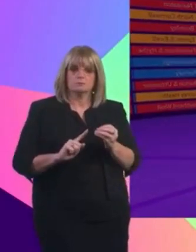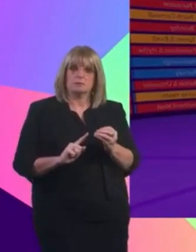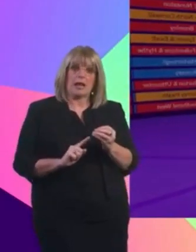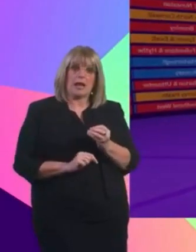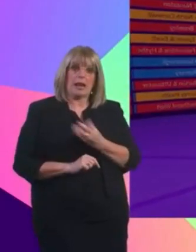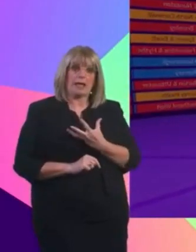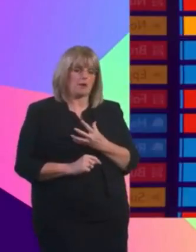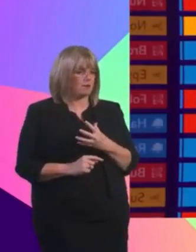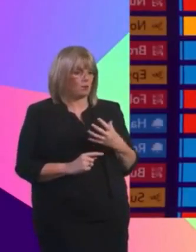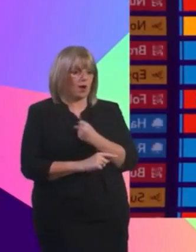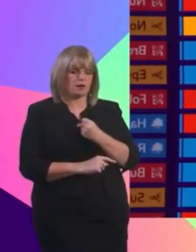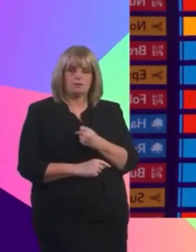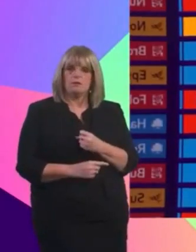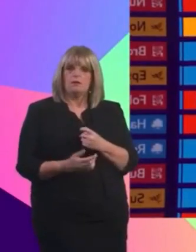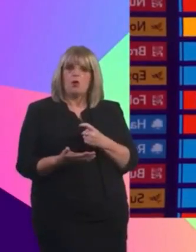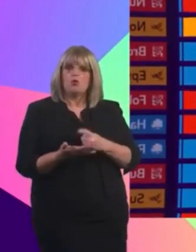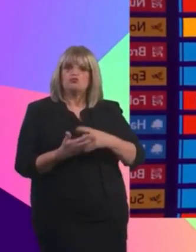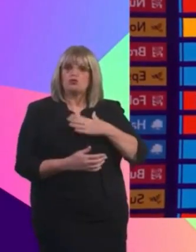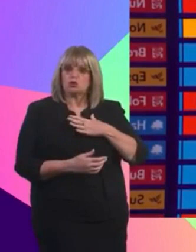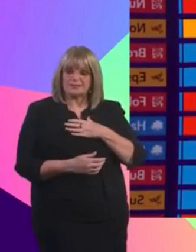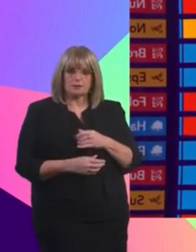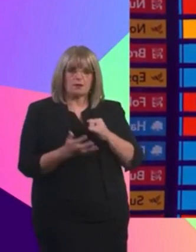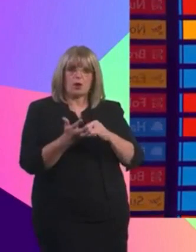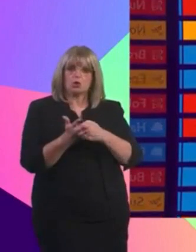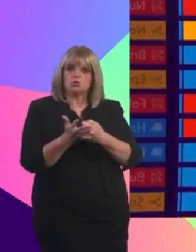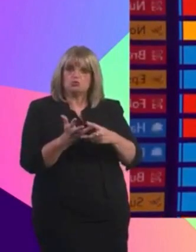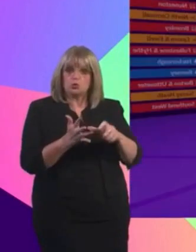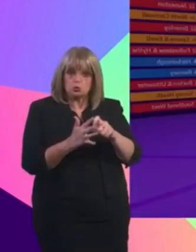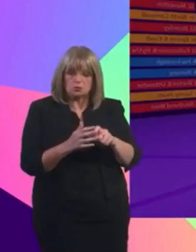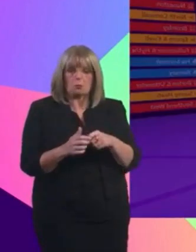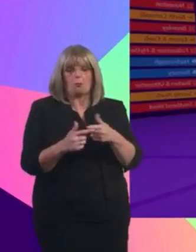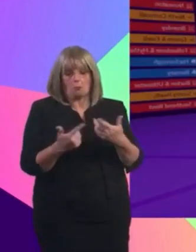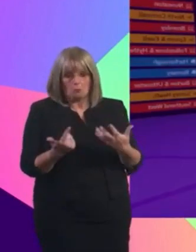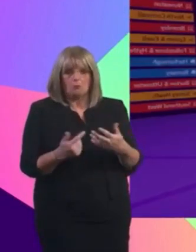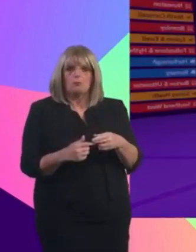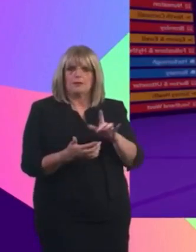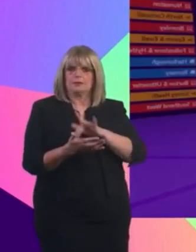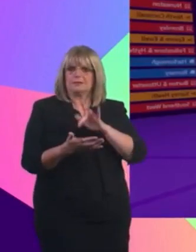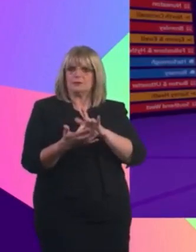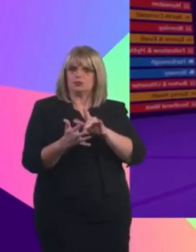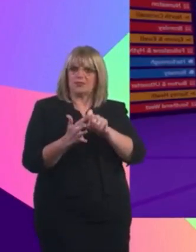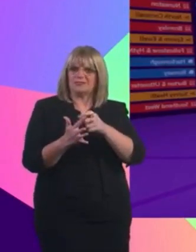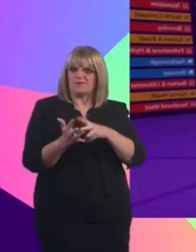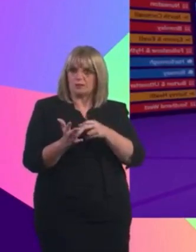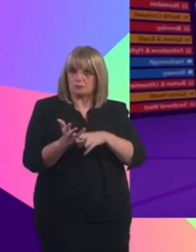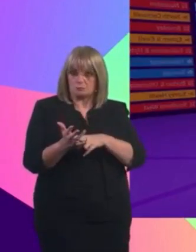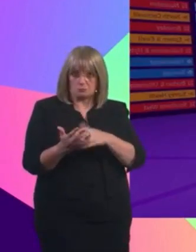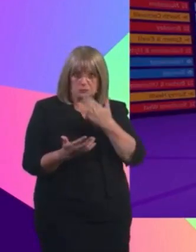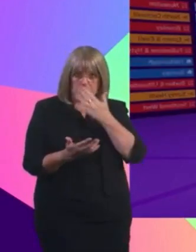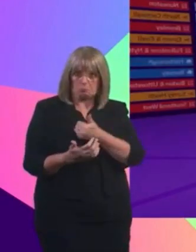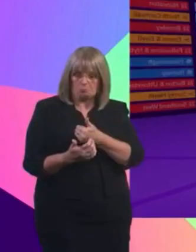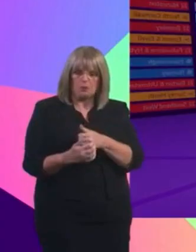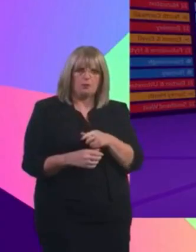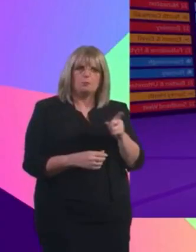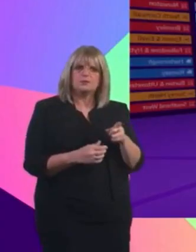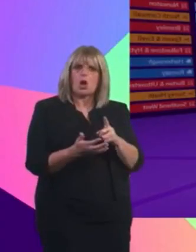Douglas Carswell, that is the first UKIP MP to be elected at a general election. Were you ever in any doubt? Well, I don't